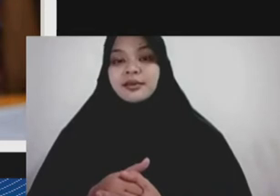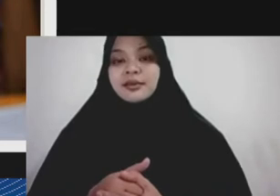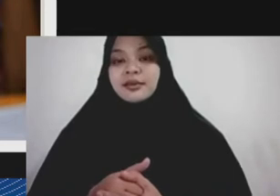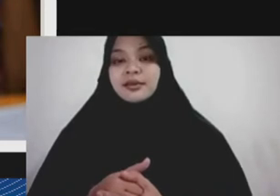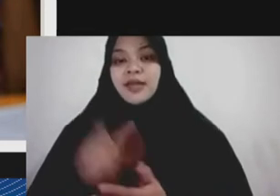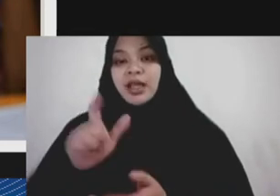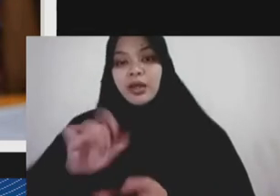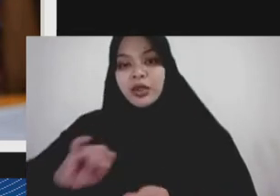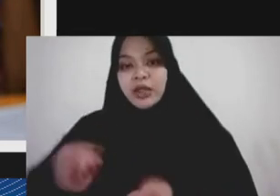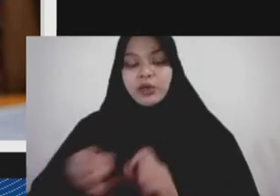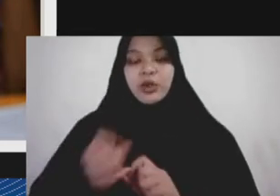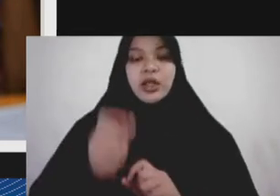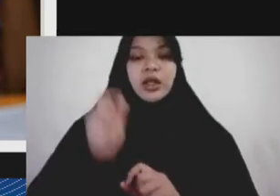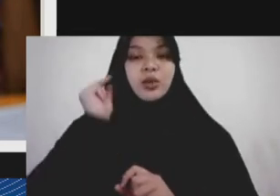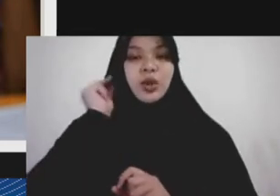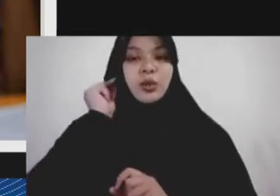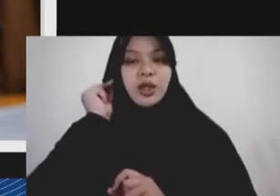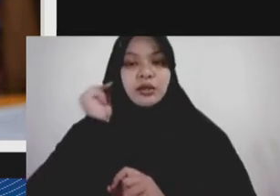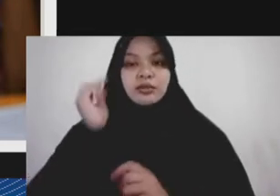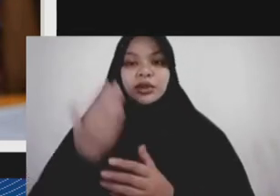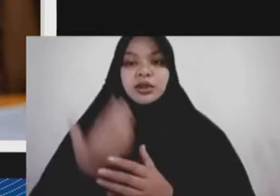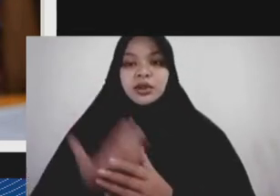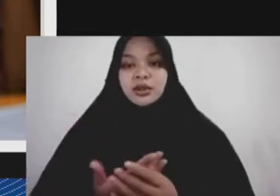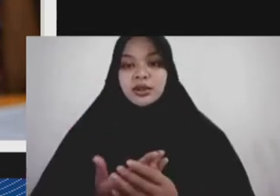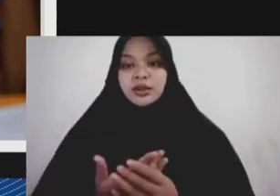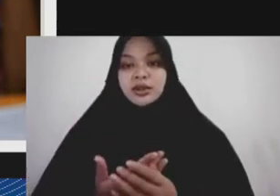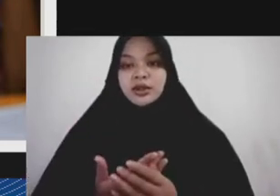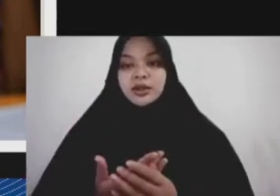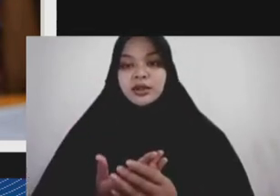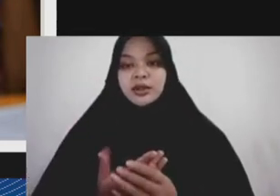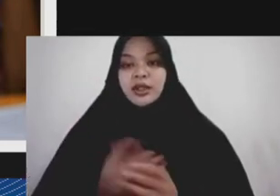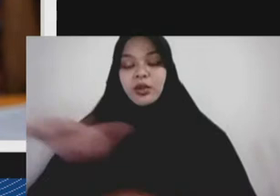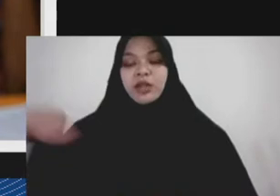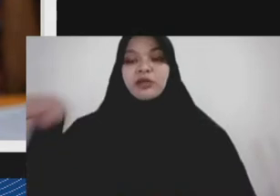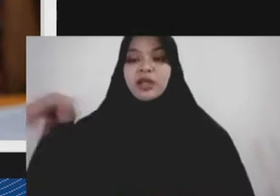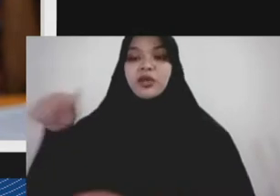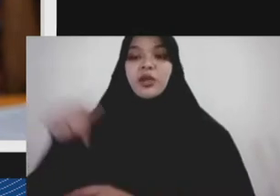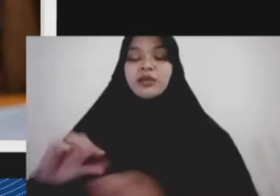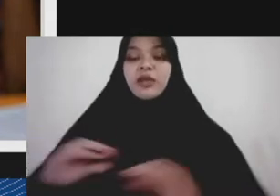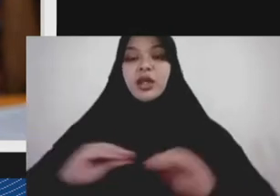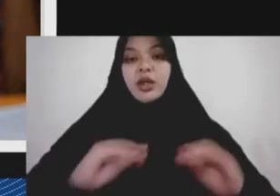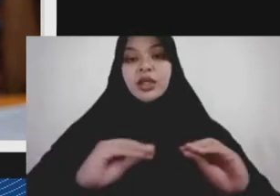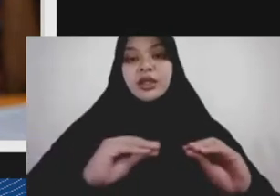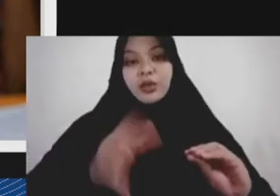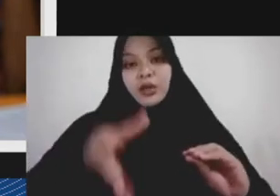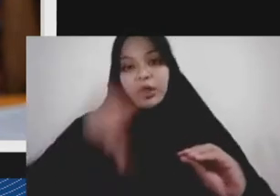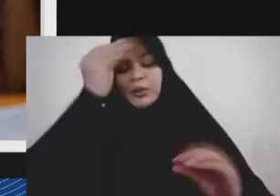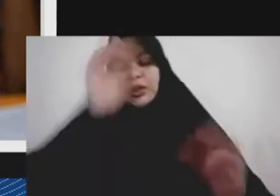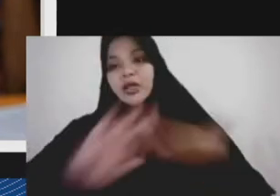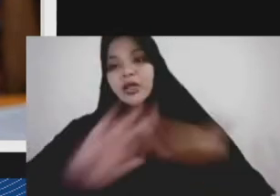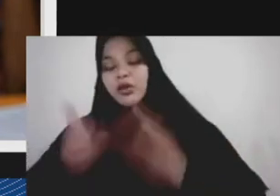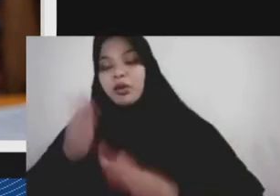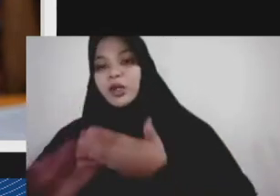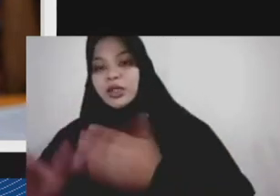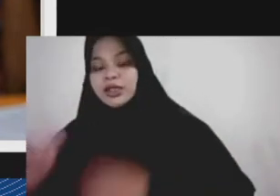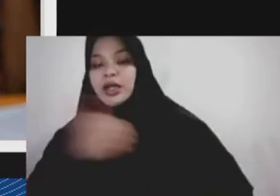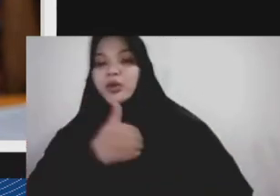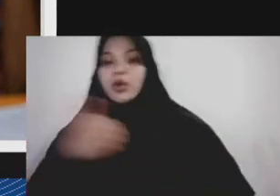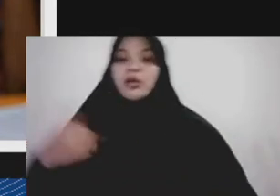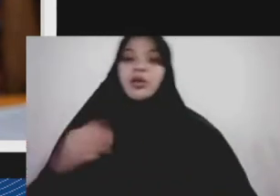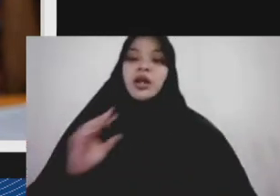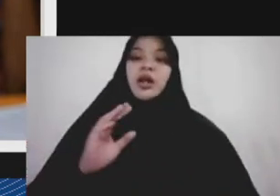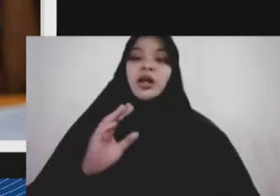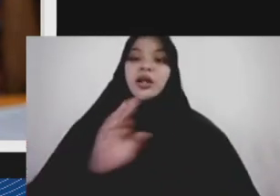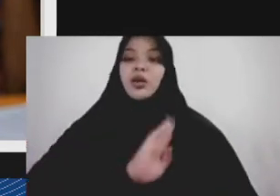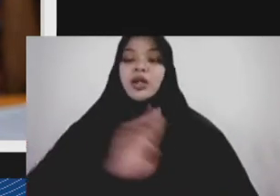female being at risk for violence from their patients and from community members. And so